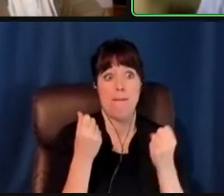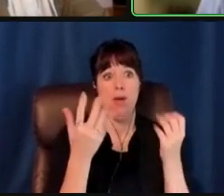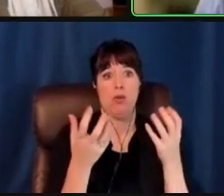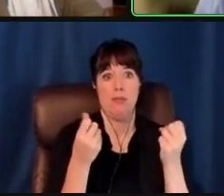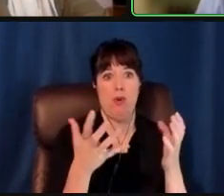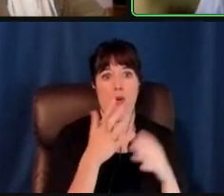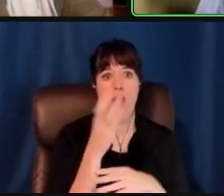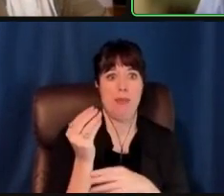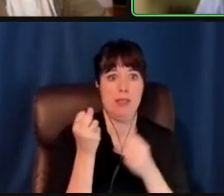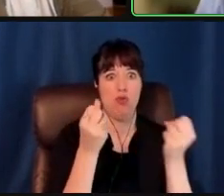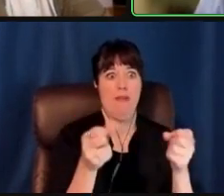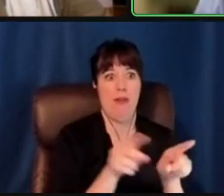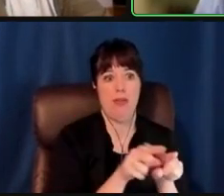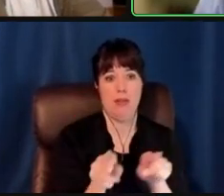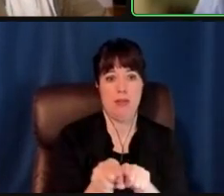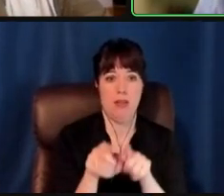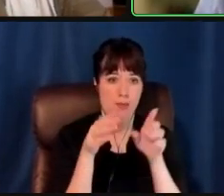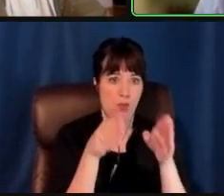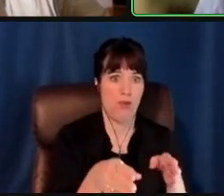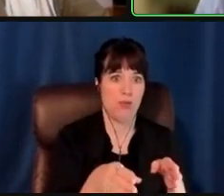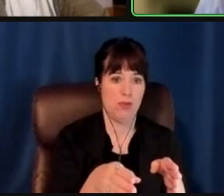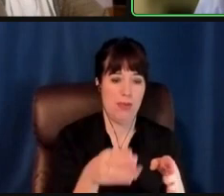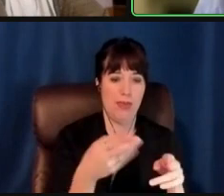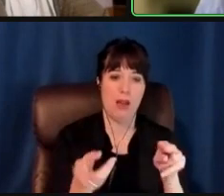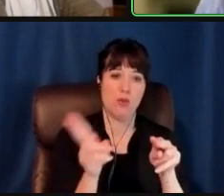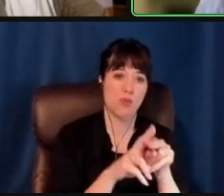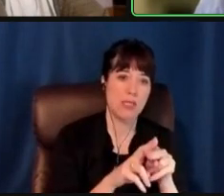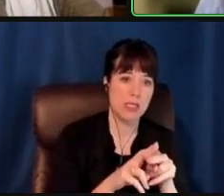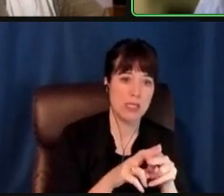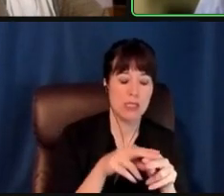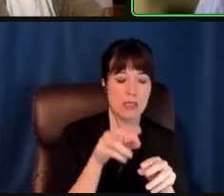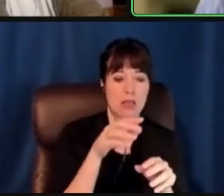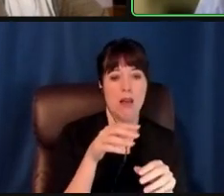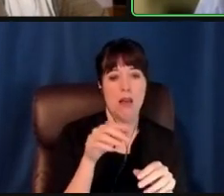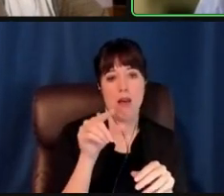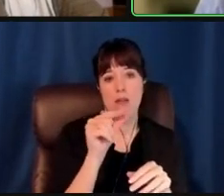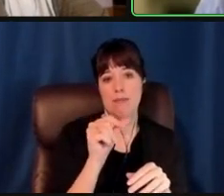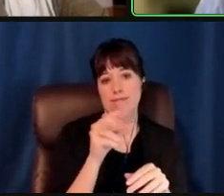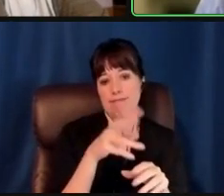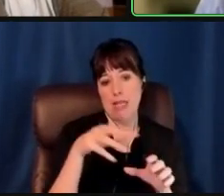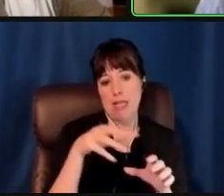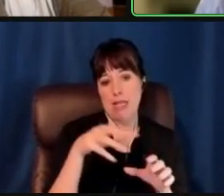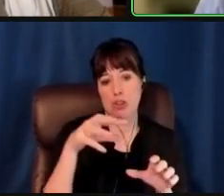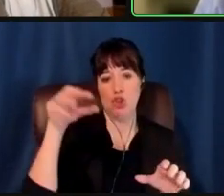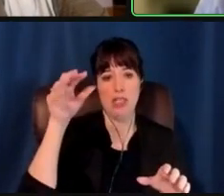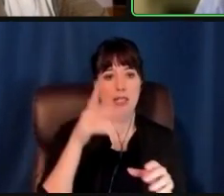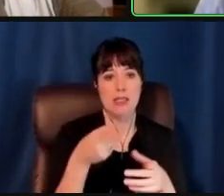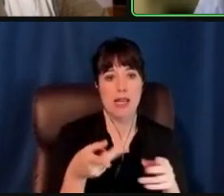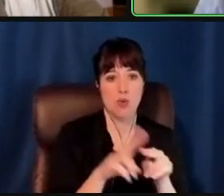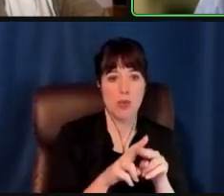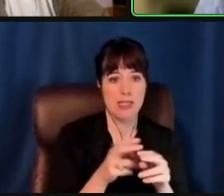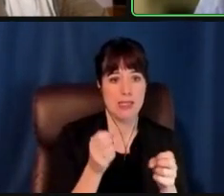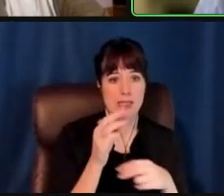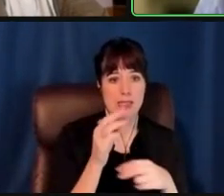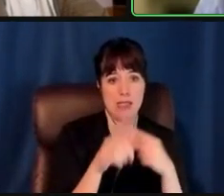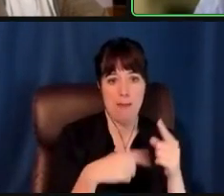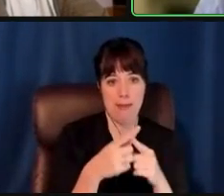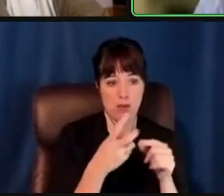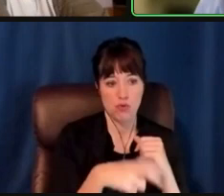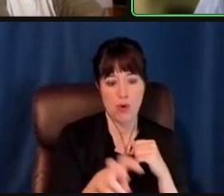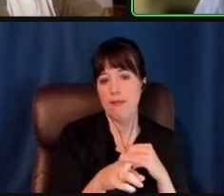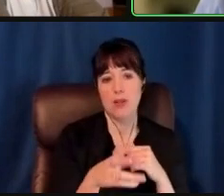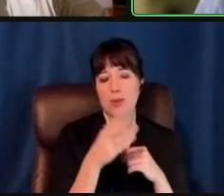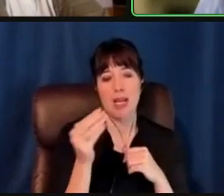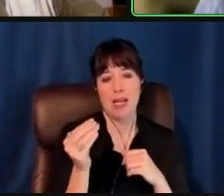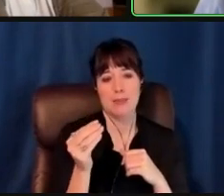companies driving down the same road. That increases emissions, that increases miles traveled, and it's not really, I